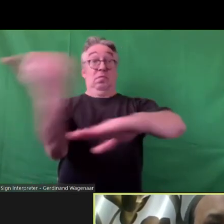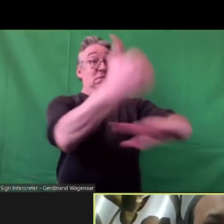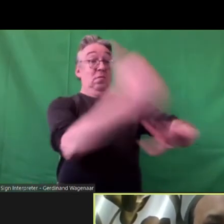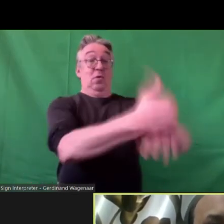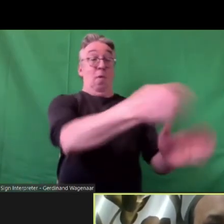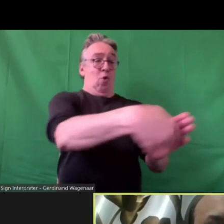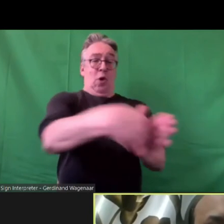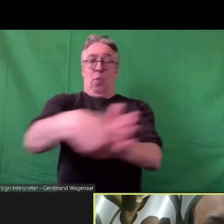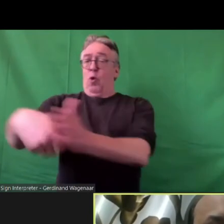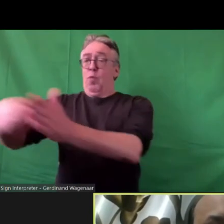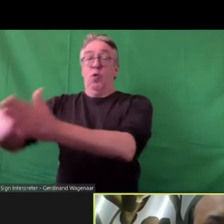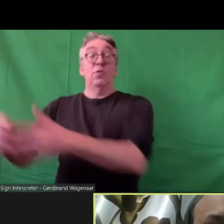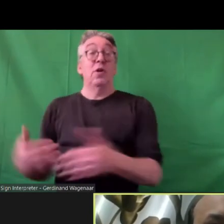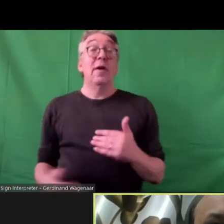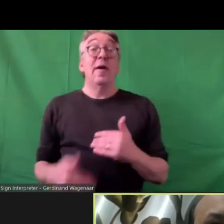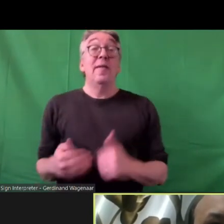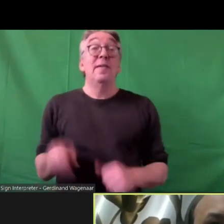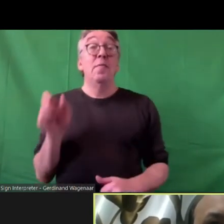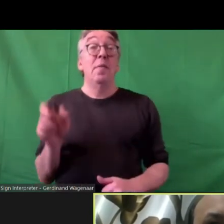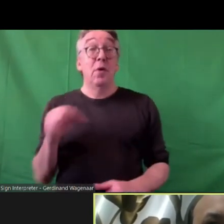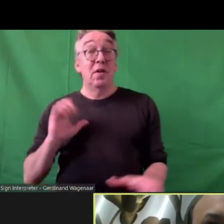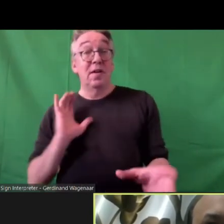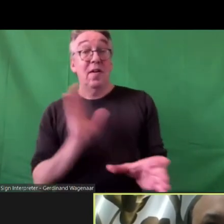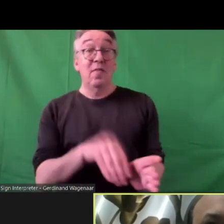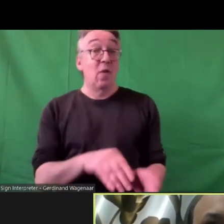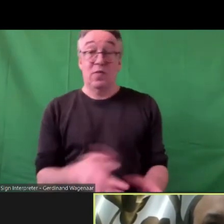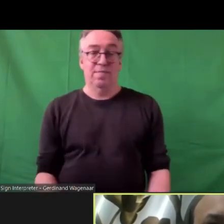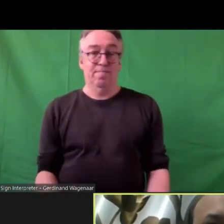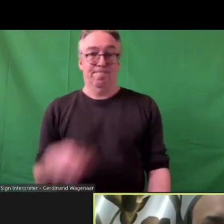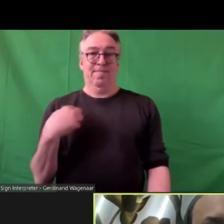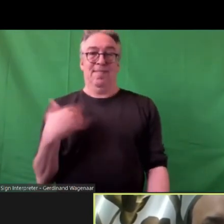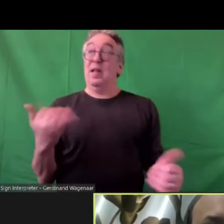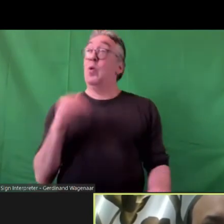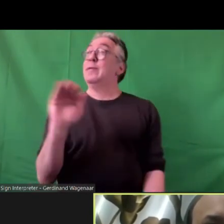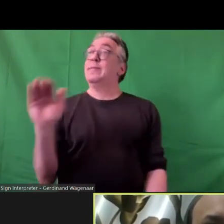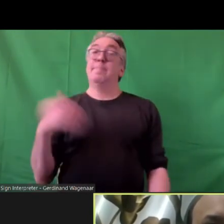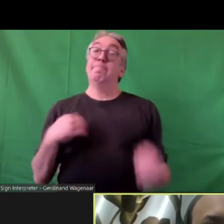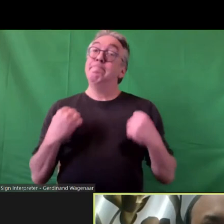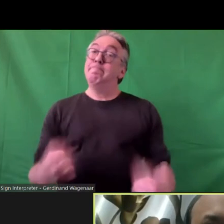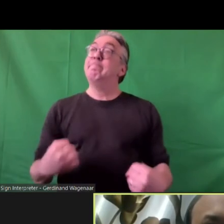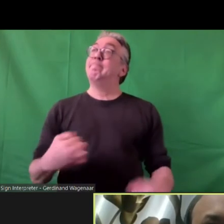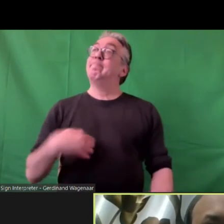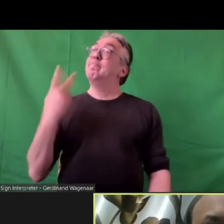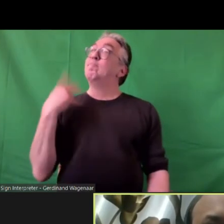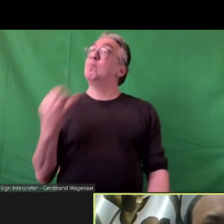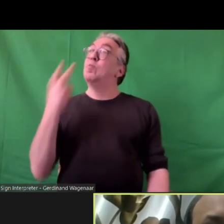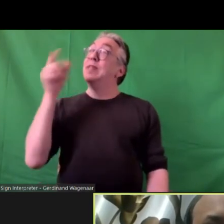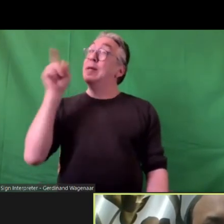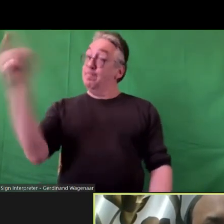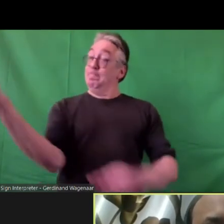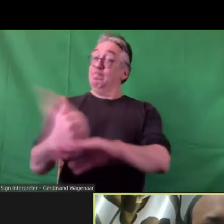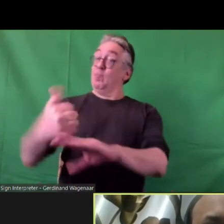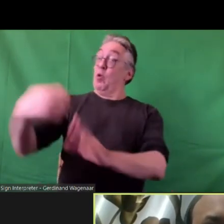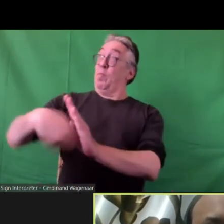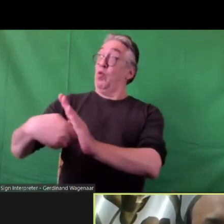that as a staff. So we are now promoting these issues strongly We want to see without us, nothing